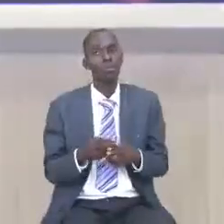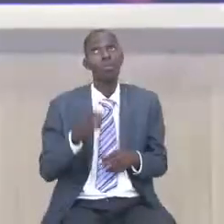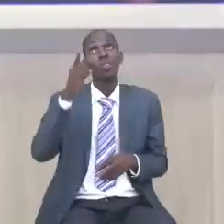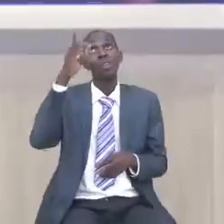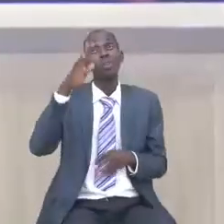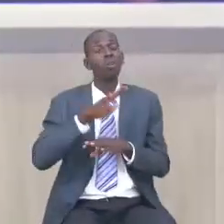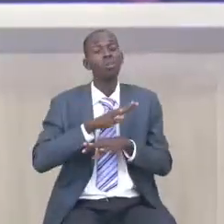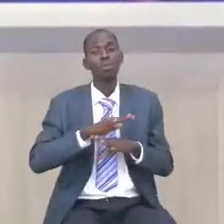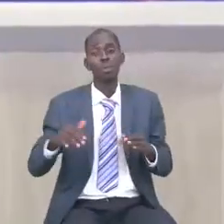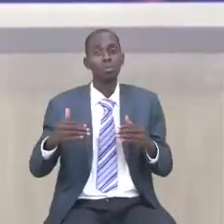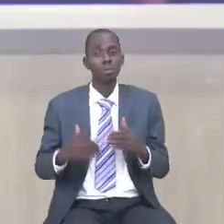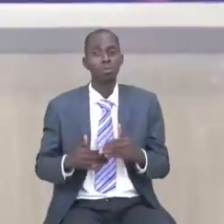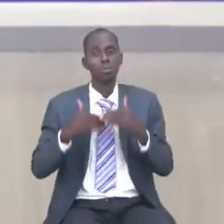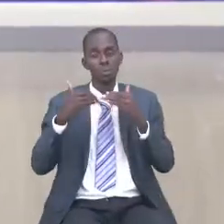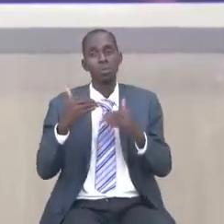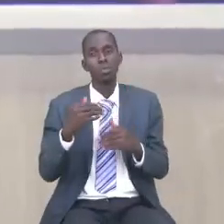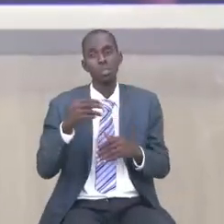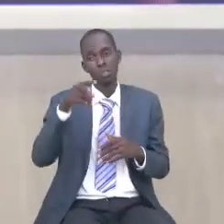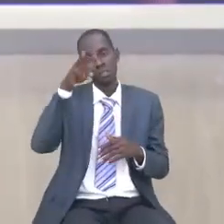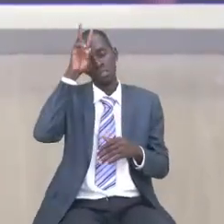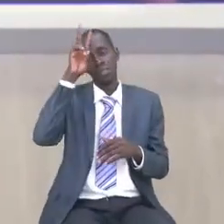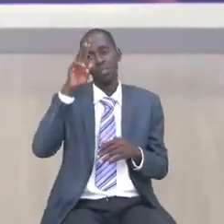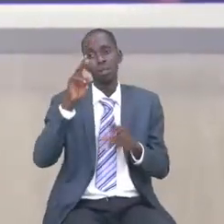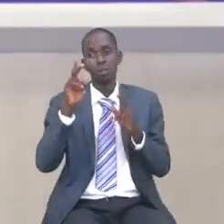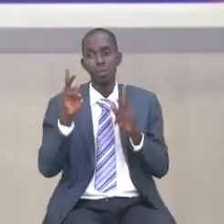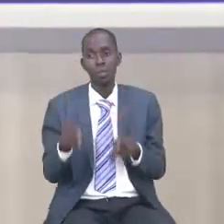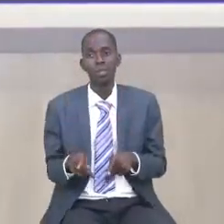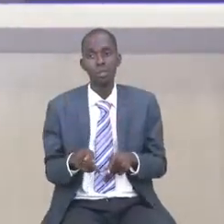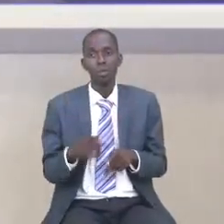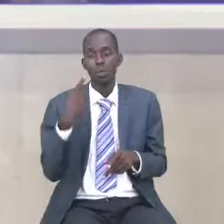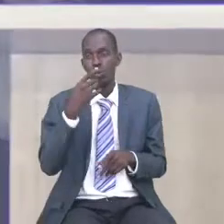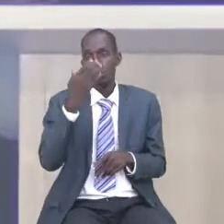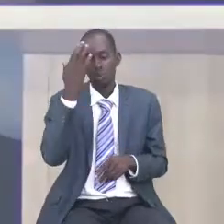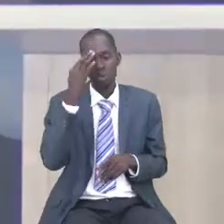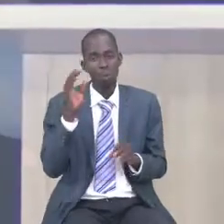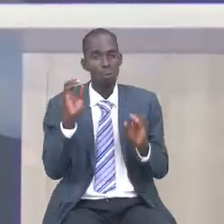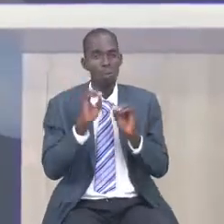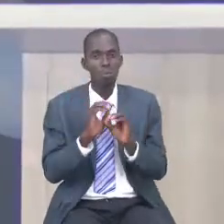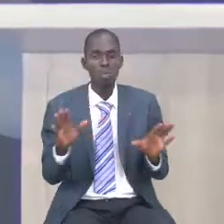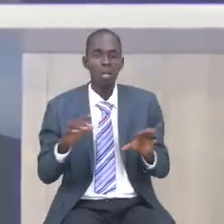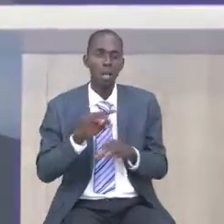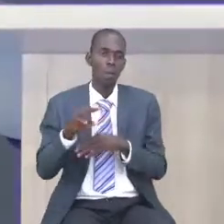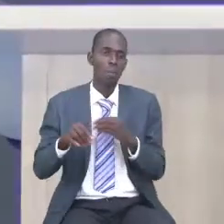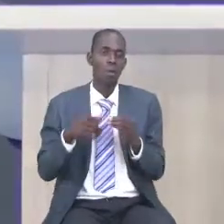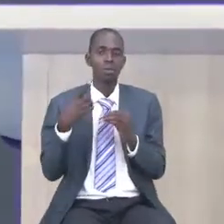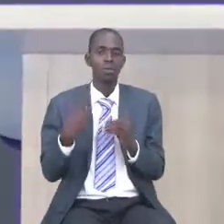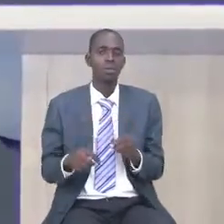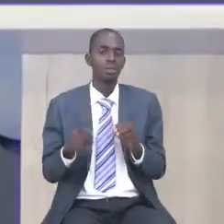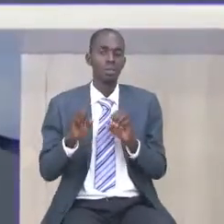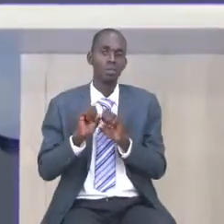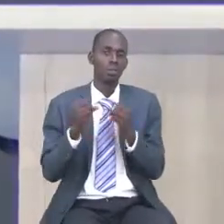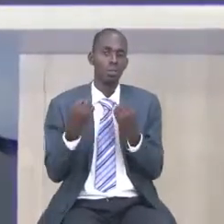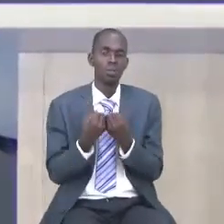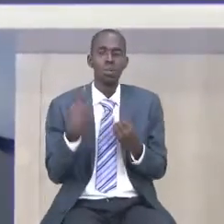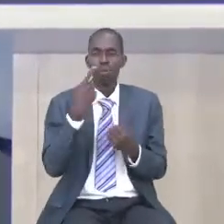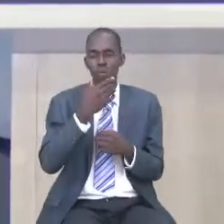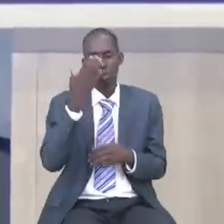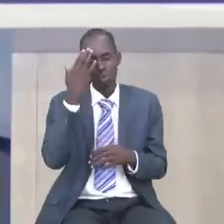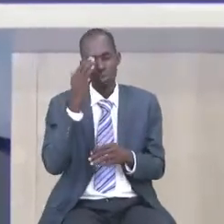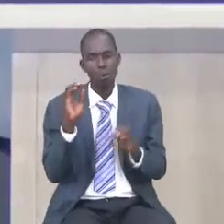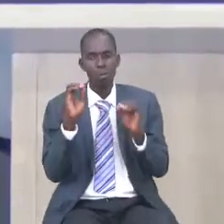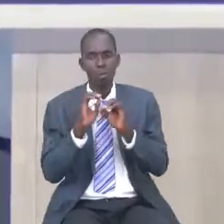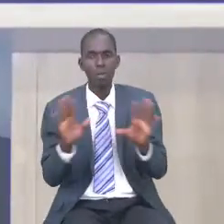ignorant man who knows nothing about the society, who knows nothing